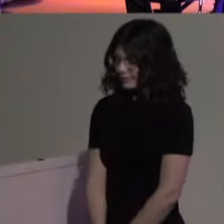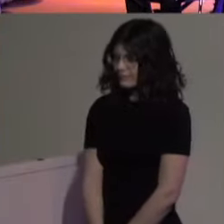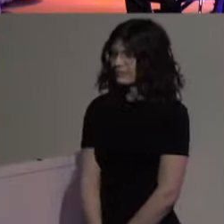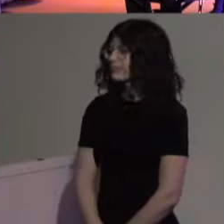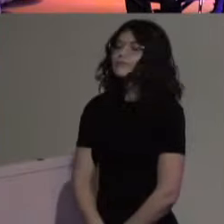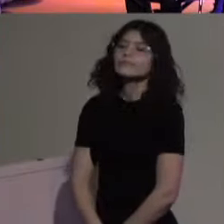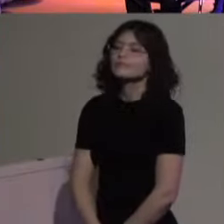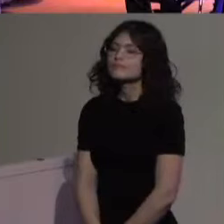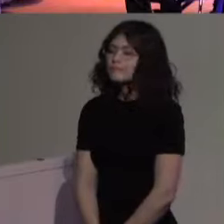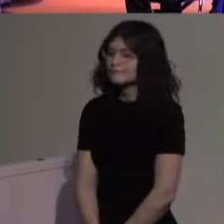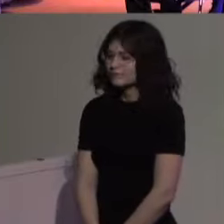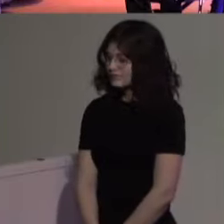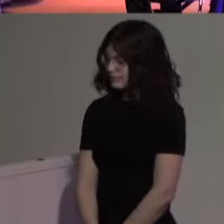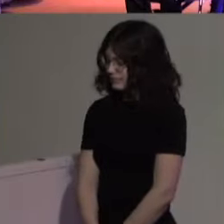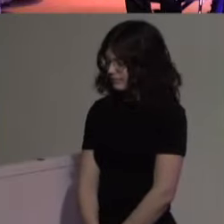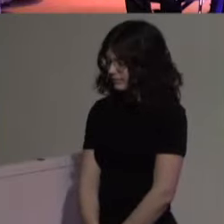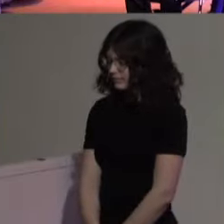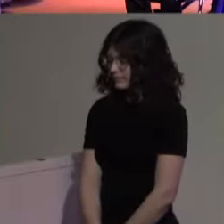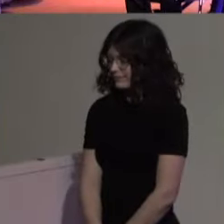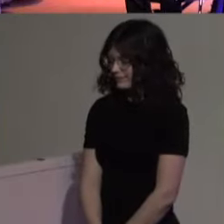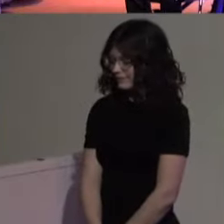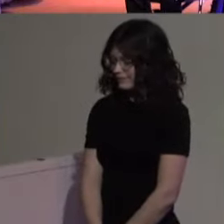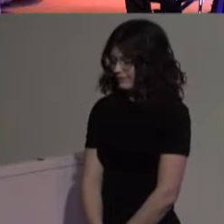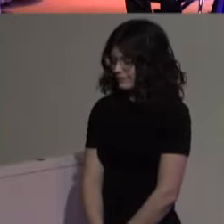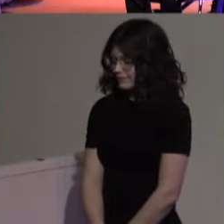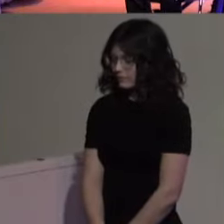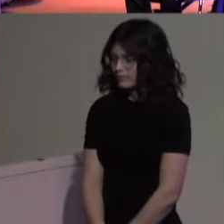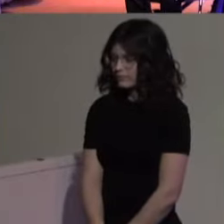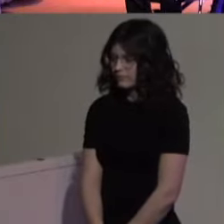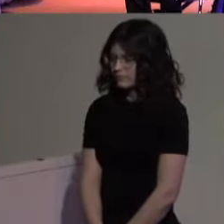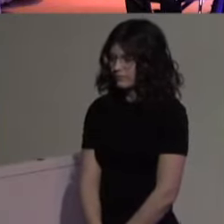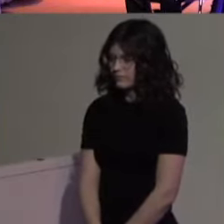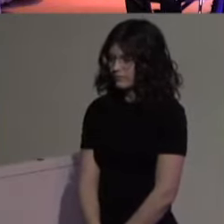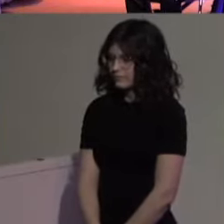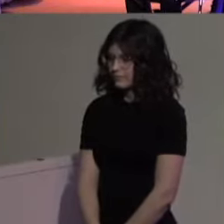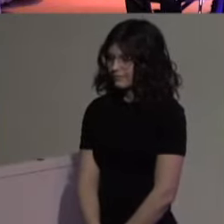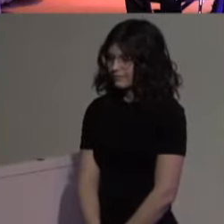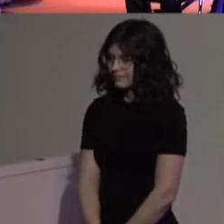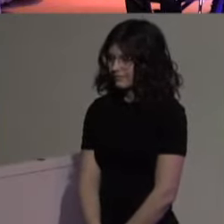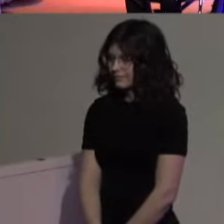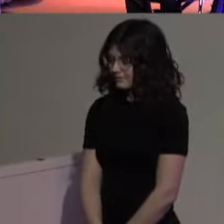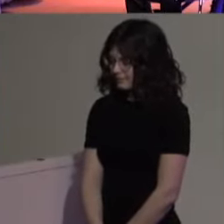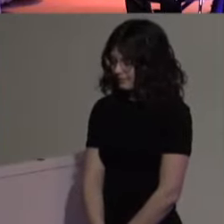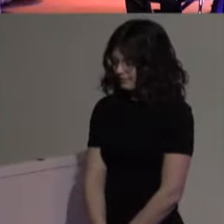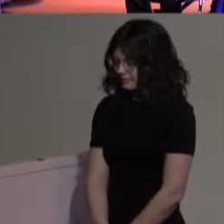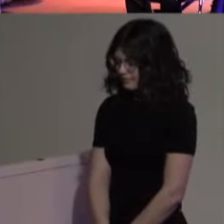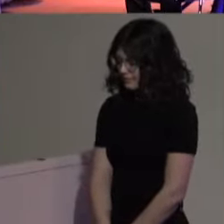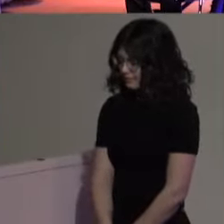Thank you.